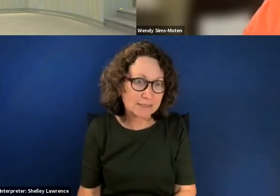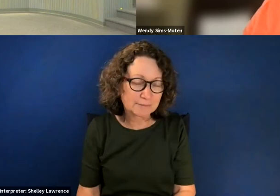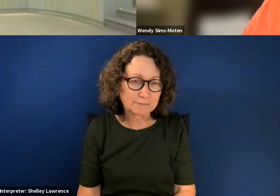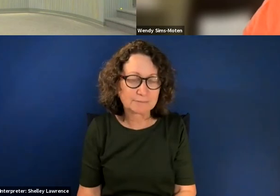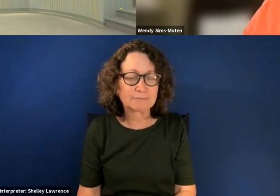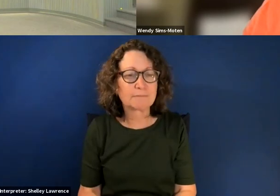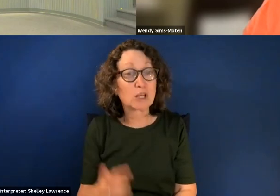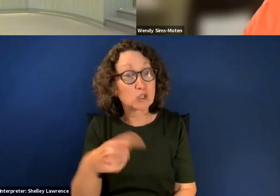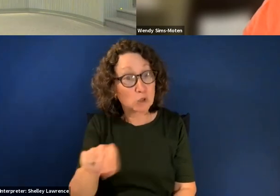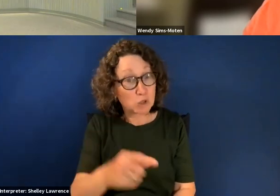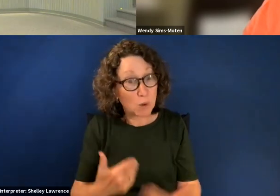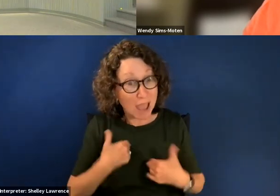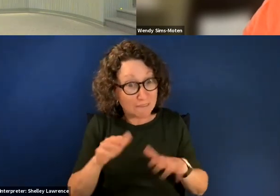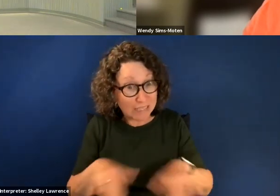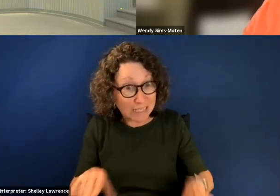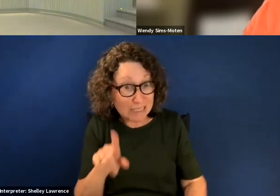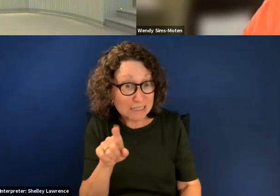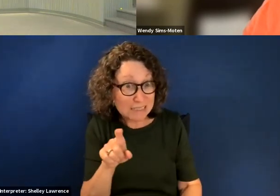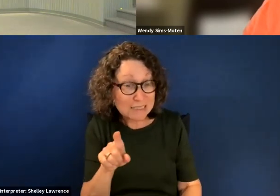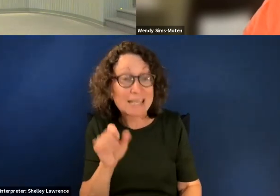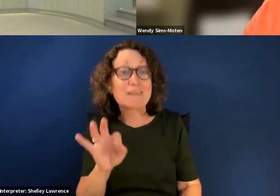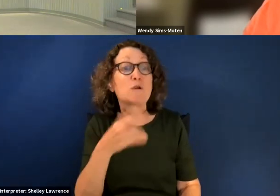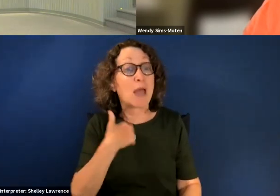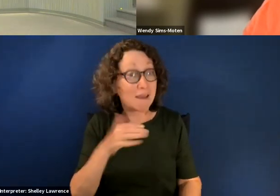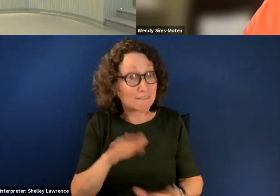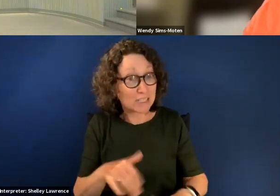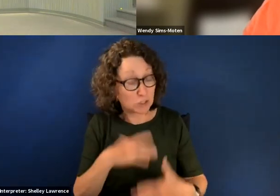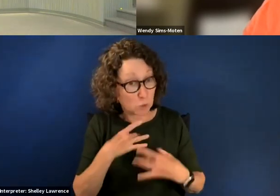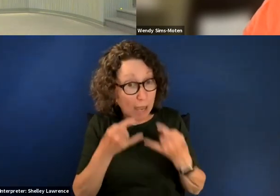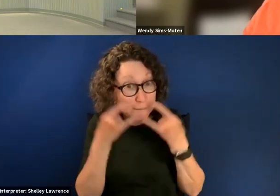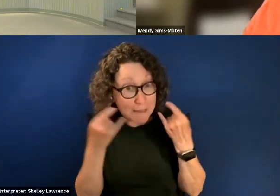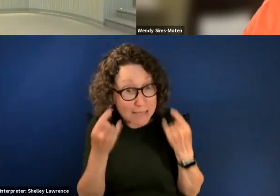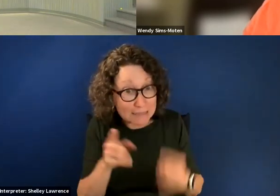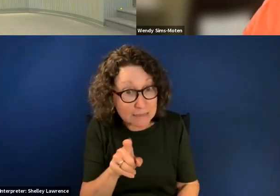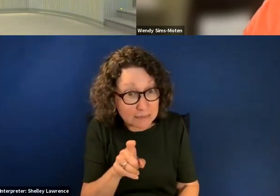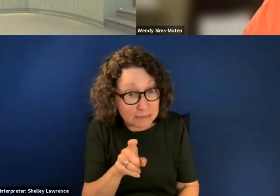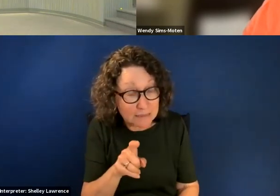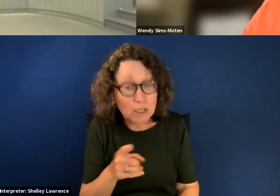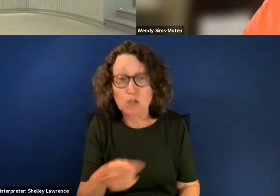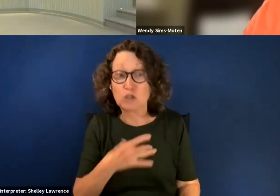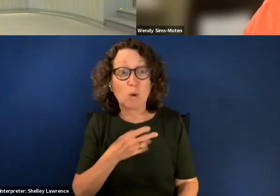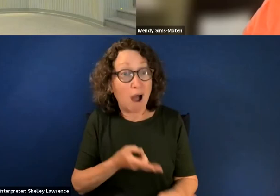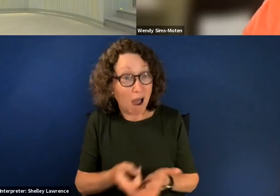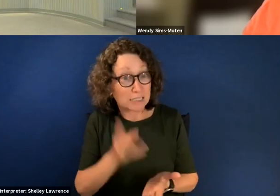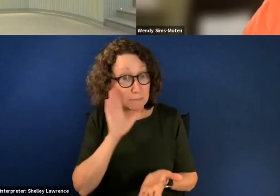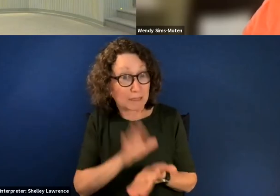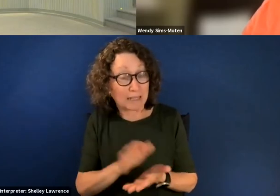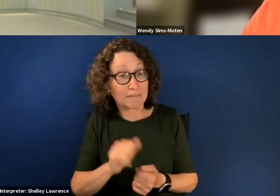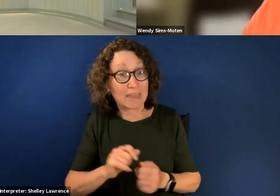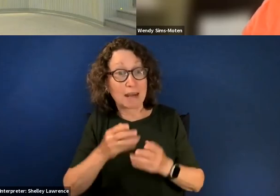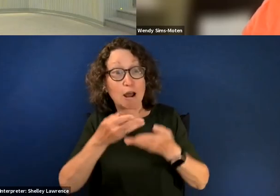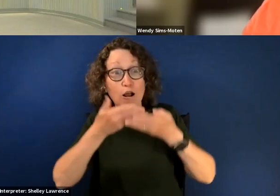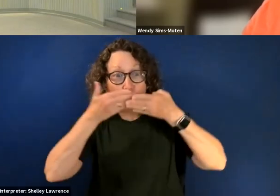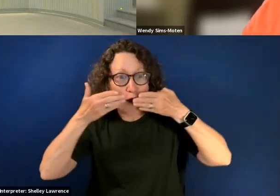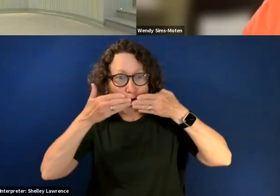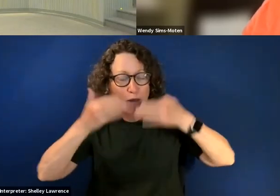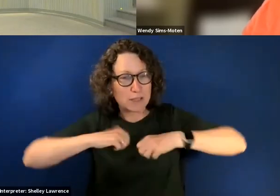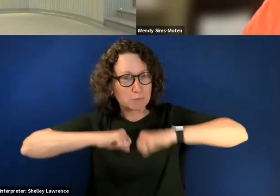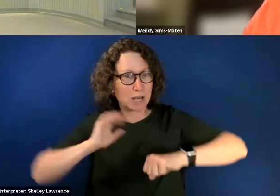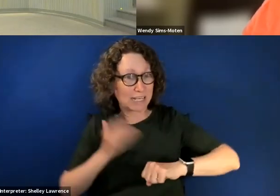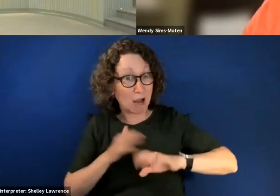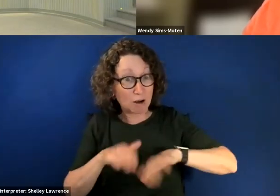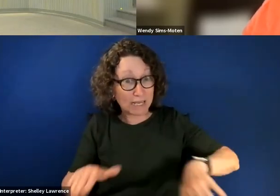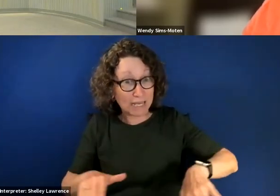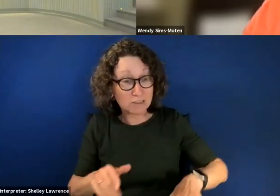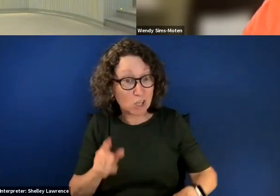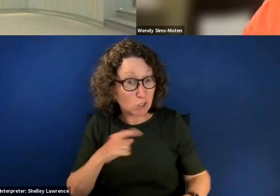Do any of you have kids? If so, do you like masking your kids? Do you honestly believe that a cloth mask is protecting our kids? Do